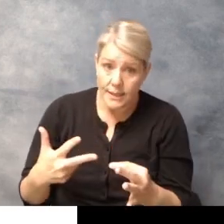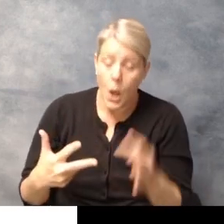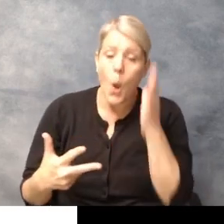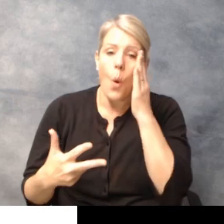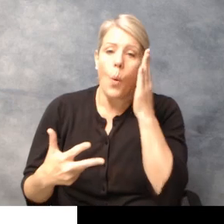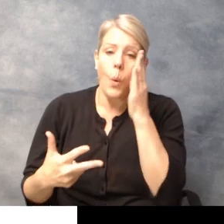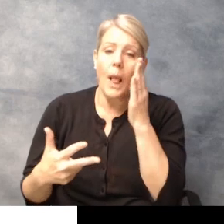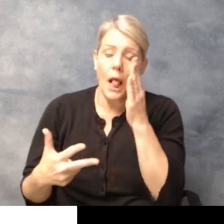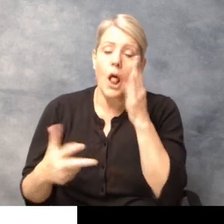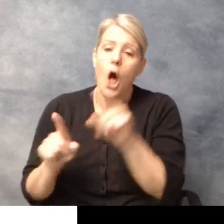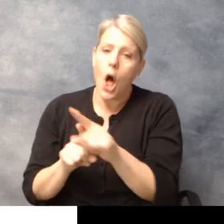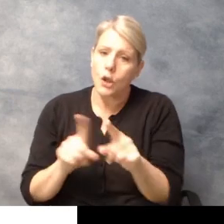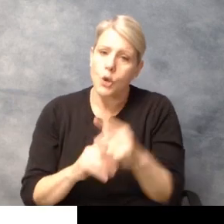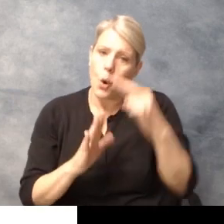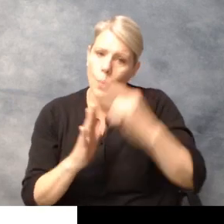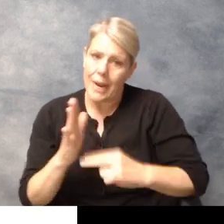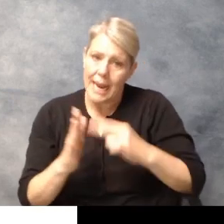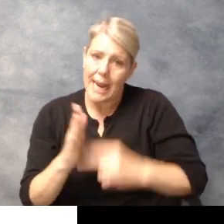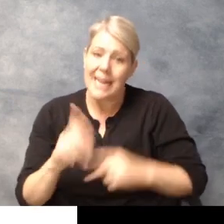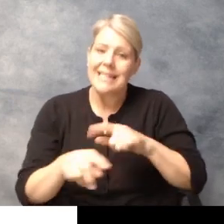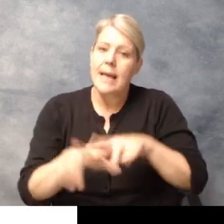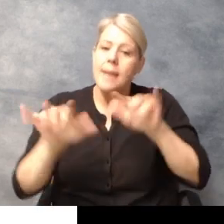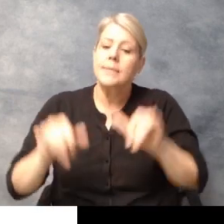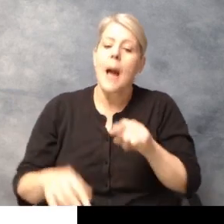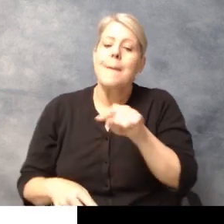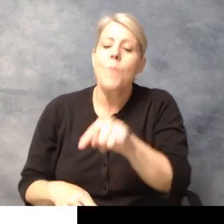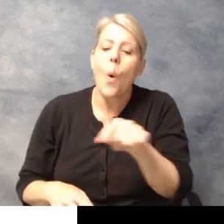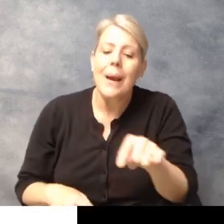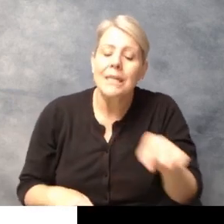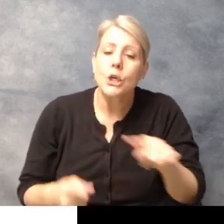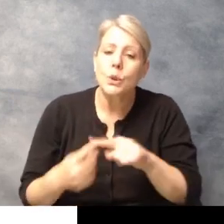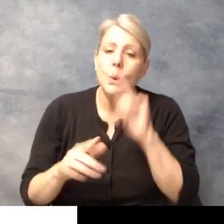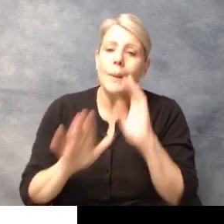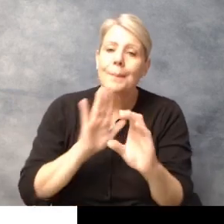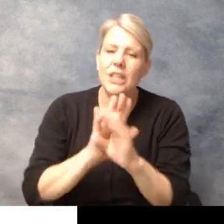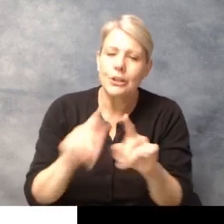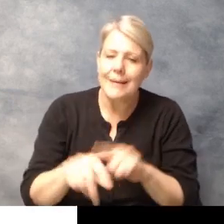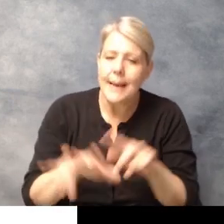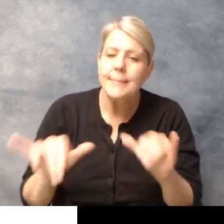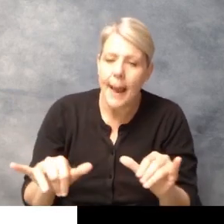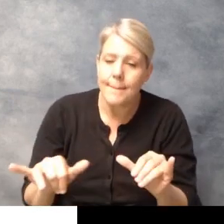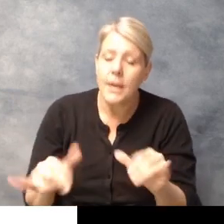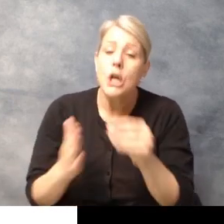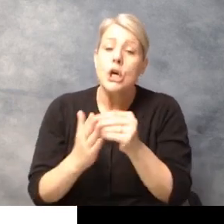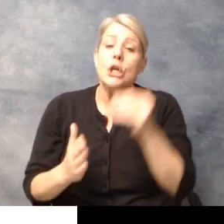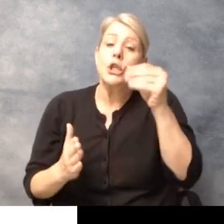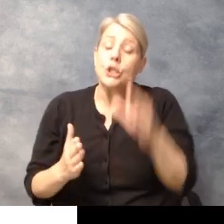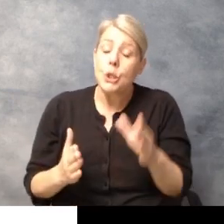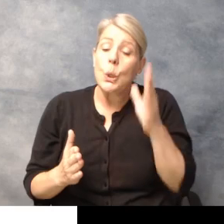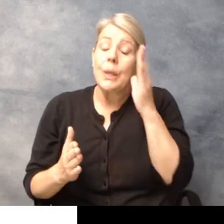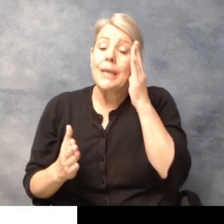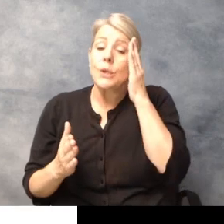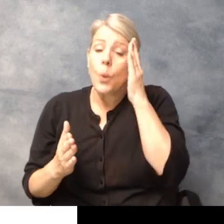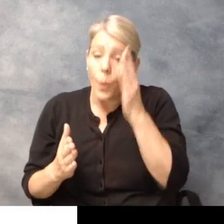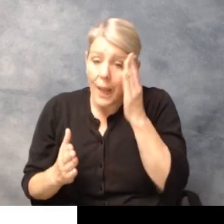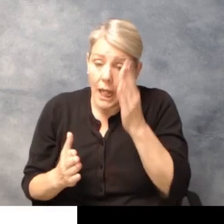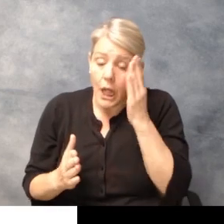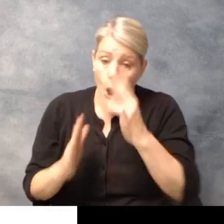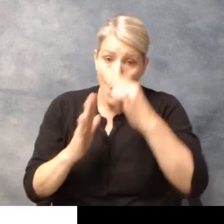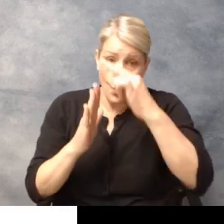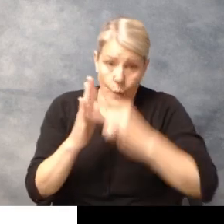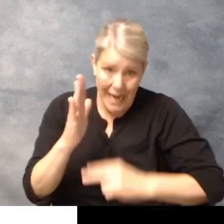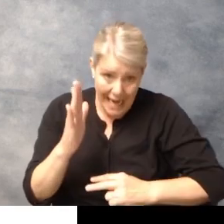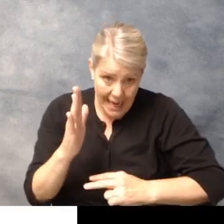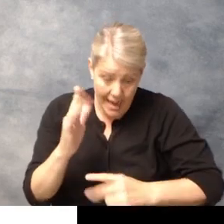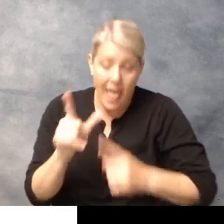bottom will read while simultaneously pointing to the corresponding pictures. The student will be told they are going to read a